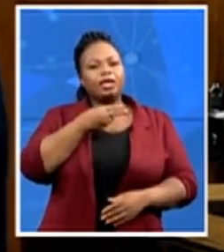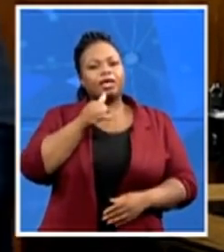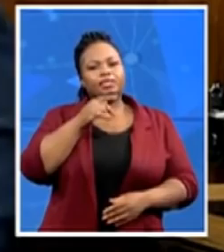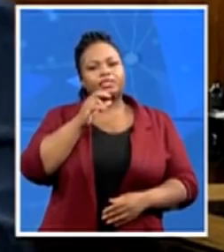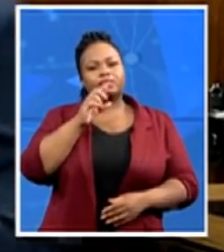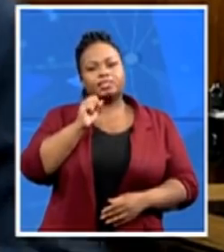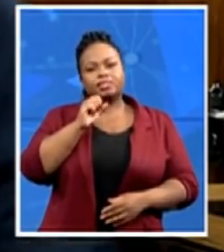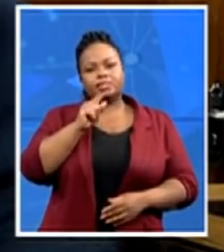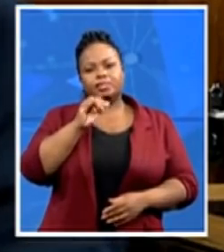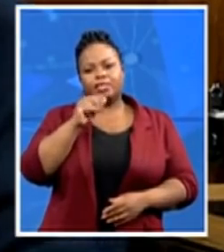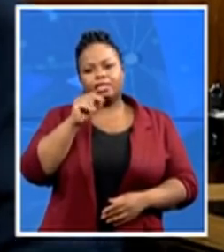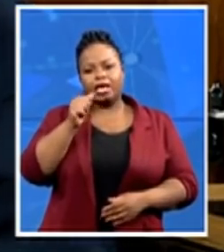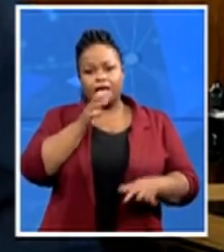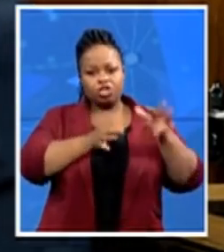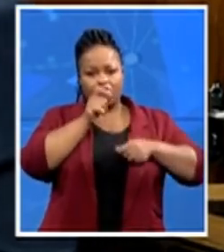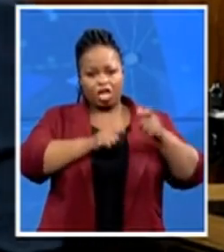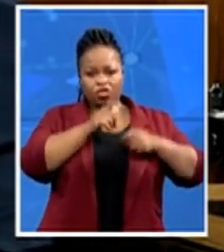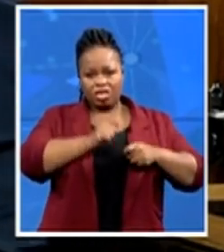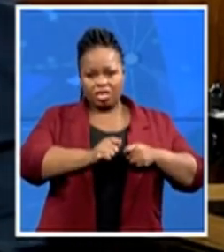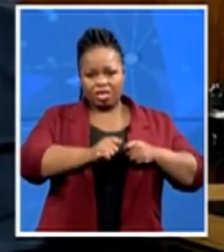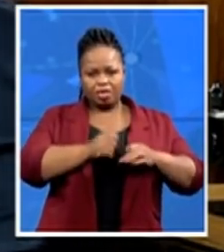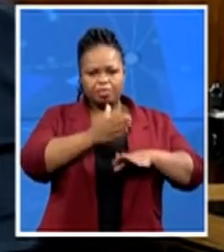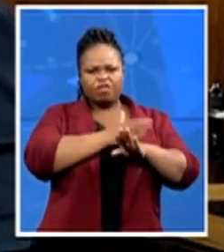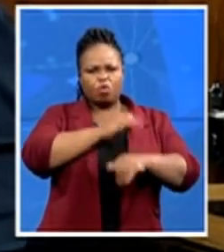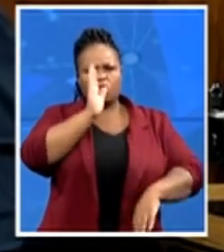charge which was withdrawn previously